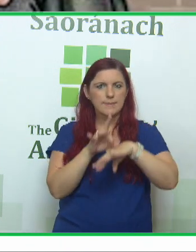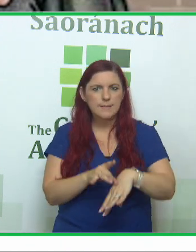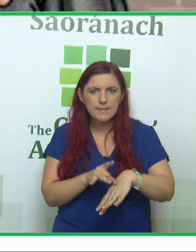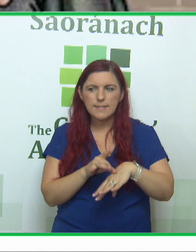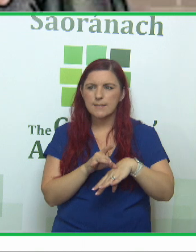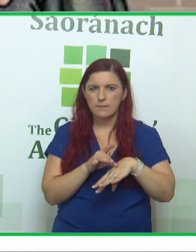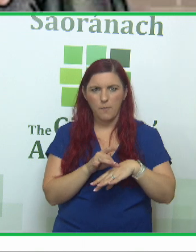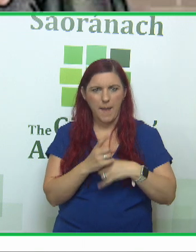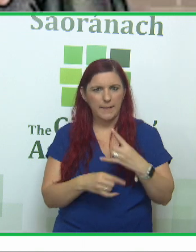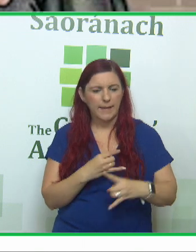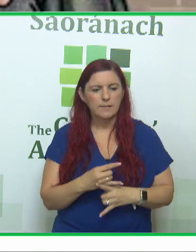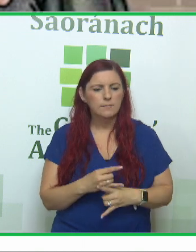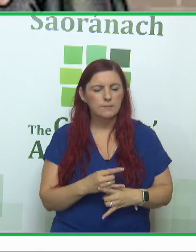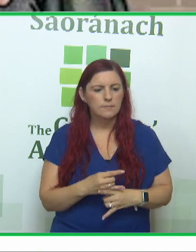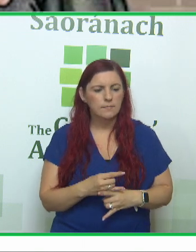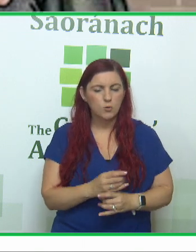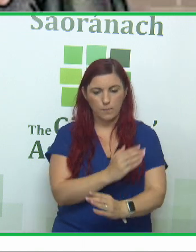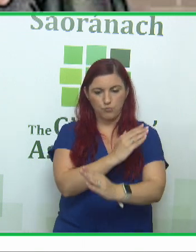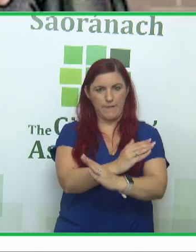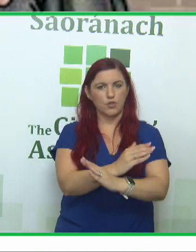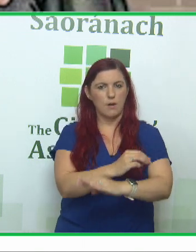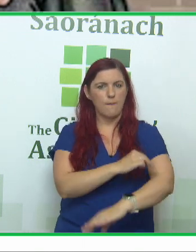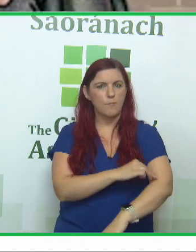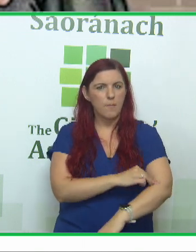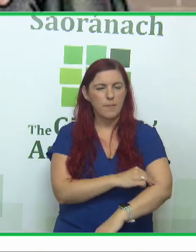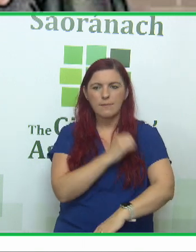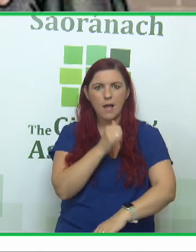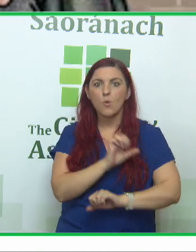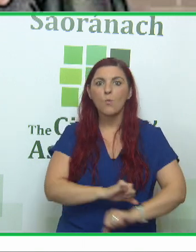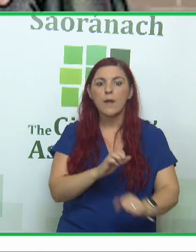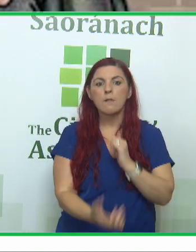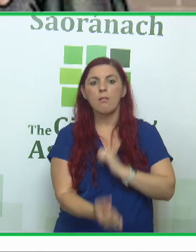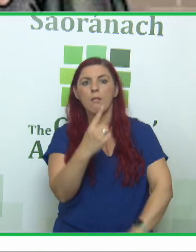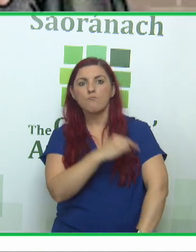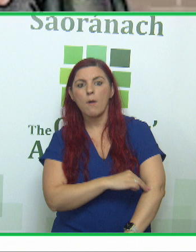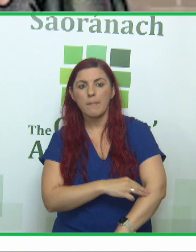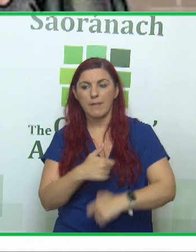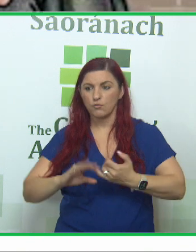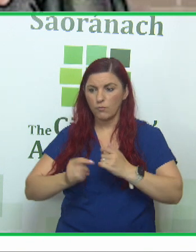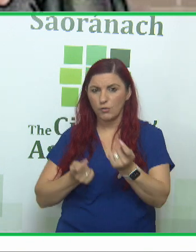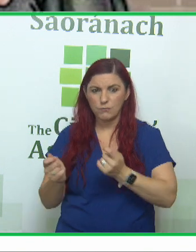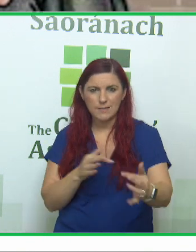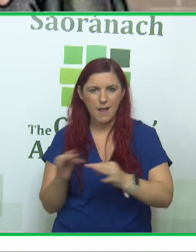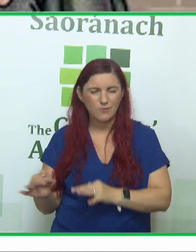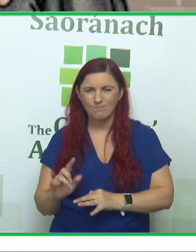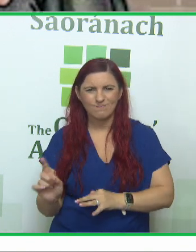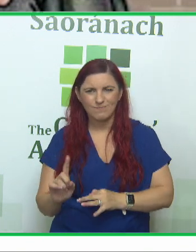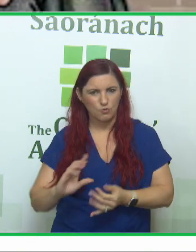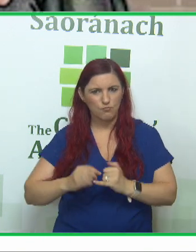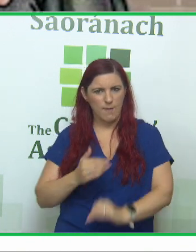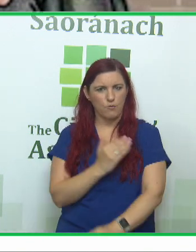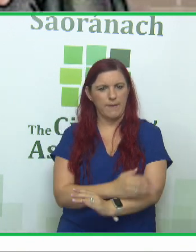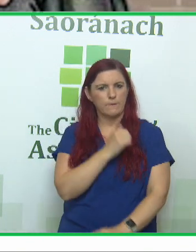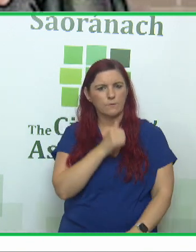occurring. Preventing a problem rather than treating a problem that's out of control. So from a drugs